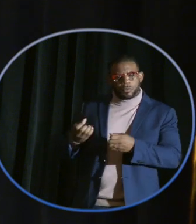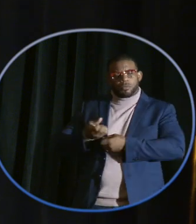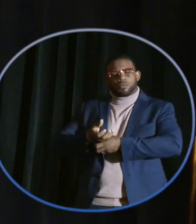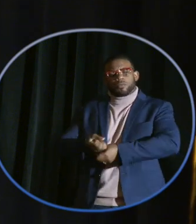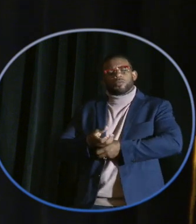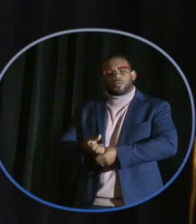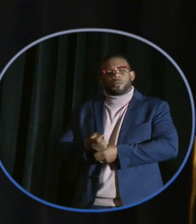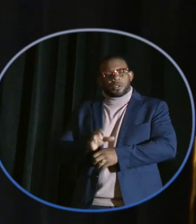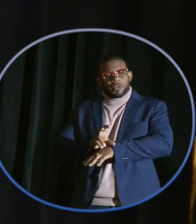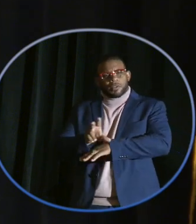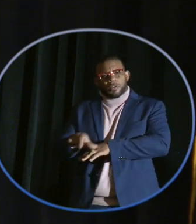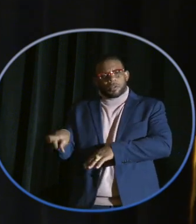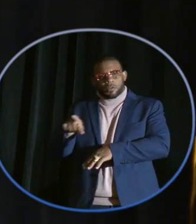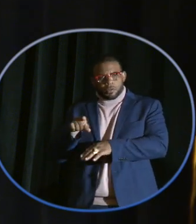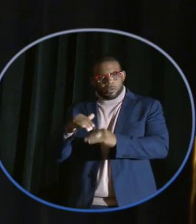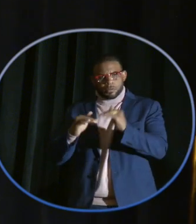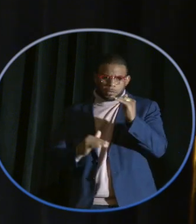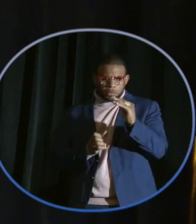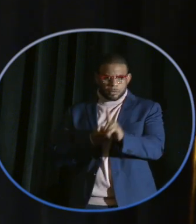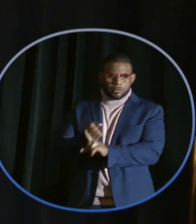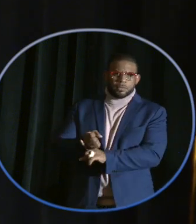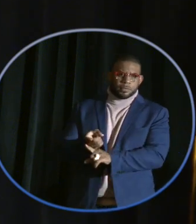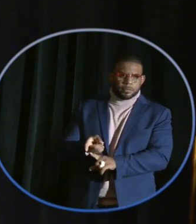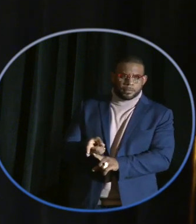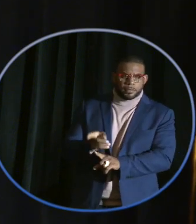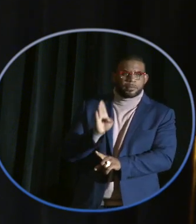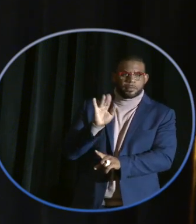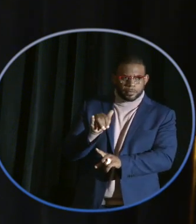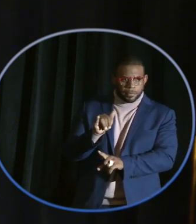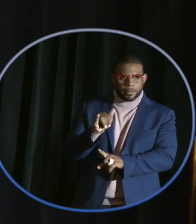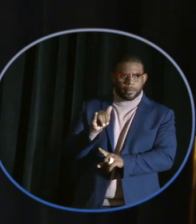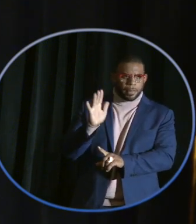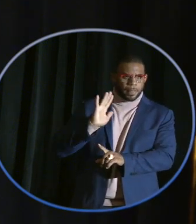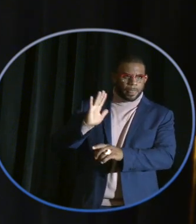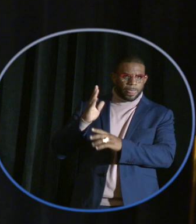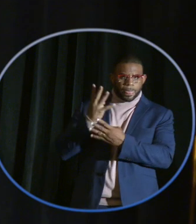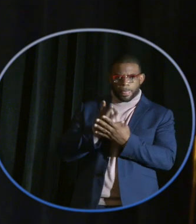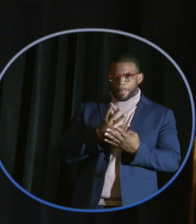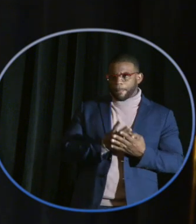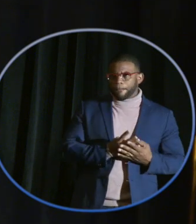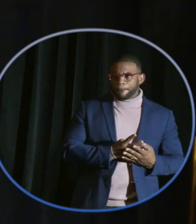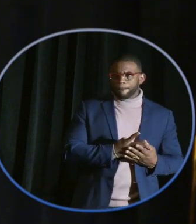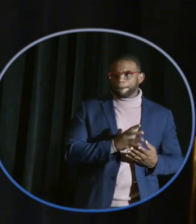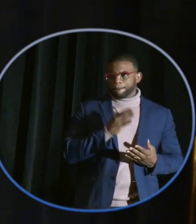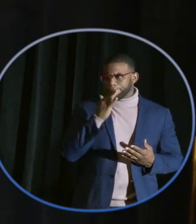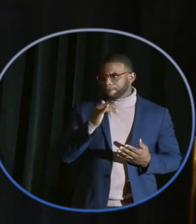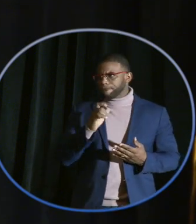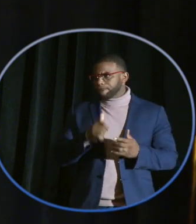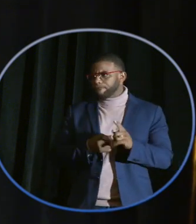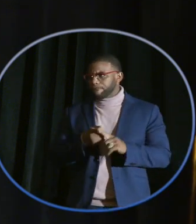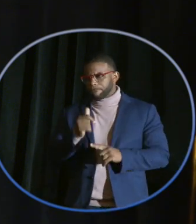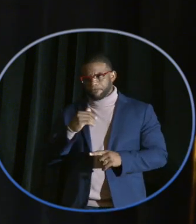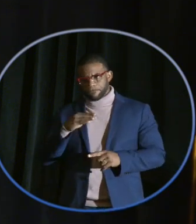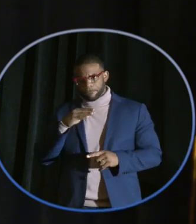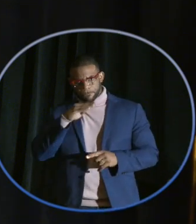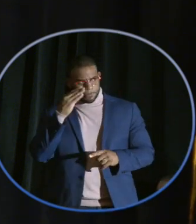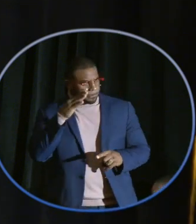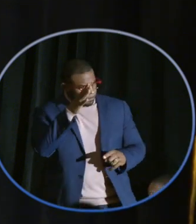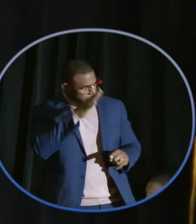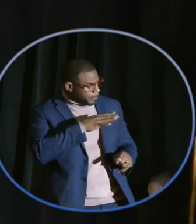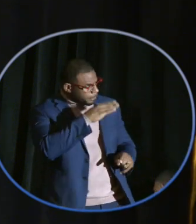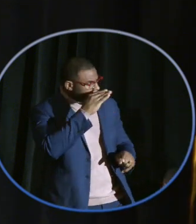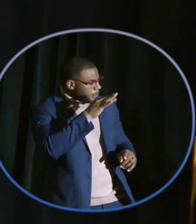investments into those who have been disproportionately affected by mass incarceration. And that is primarily the Black family, Black